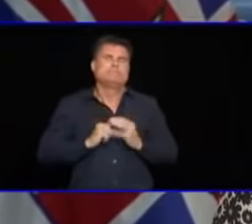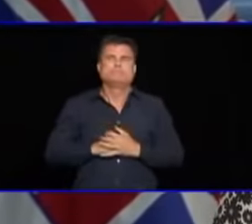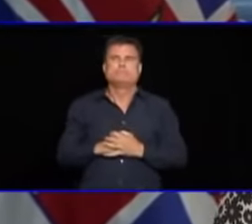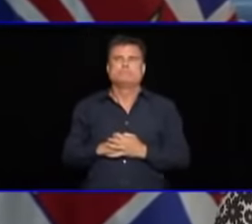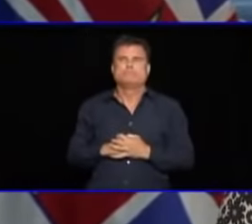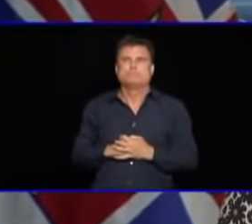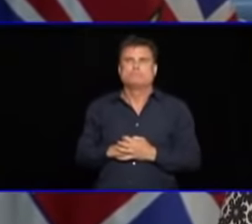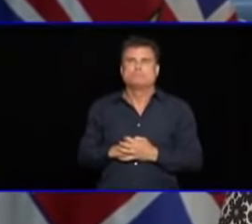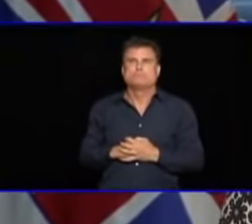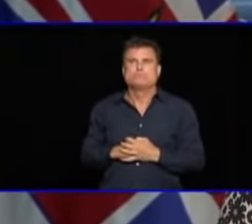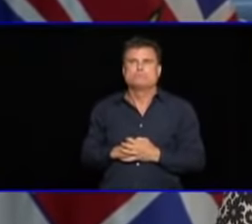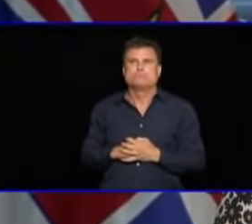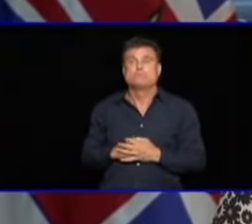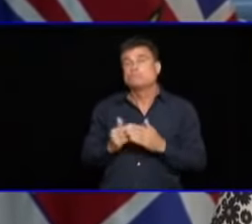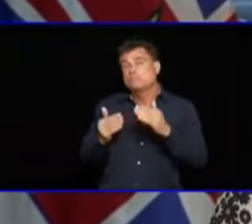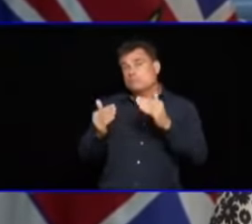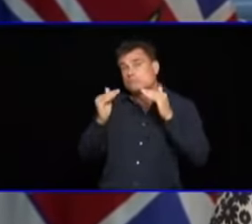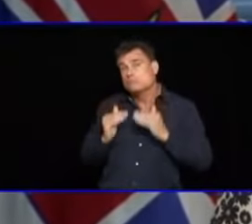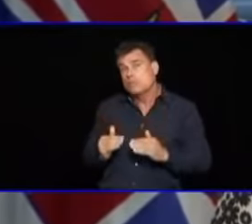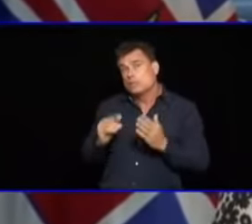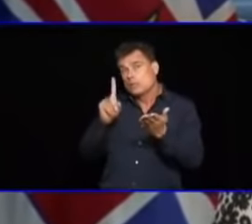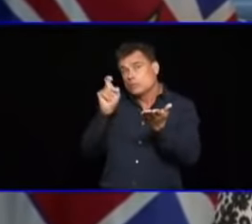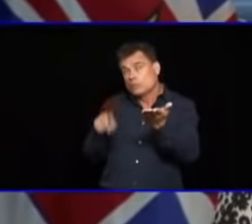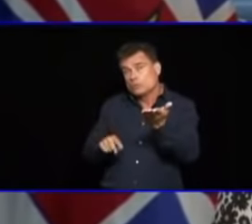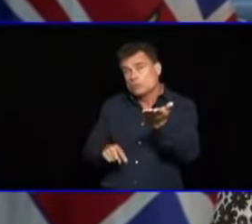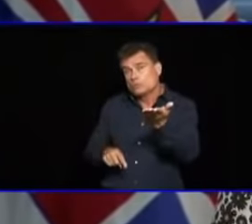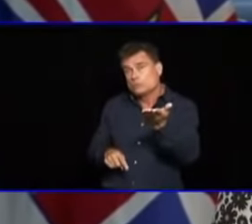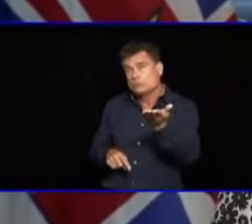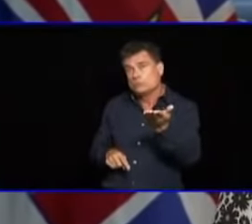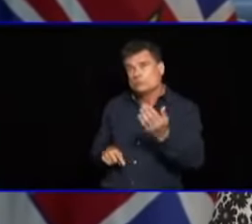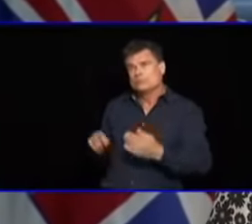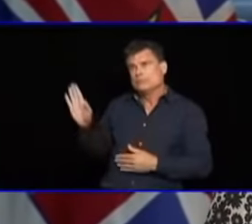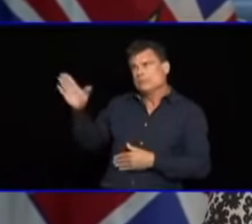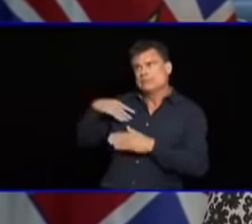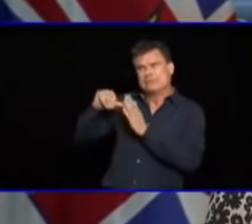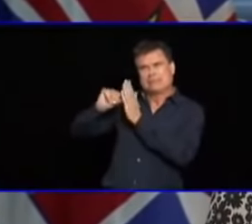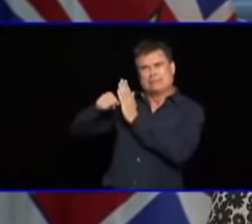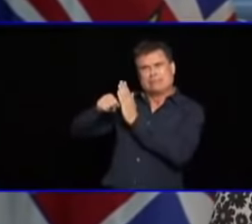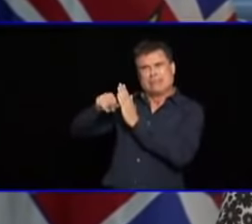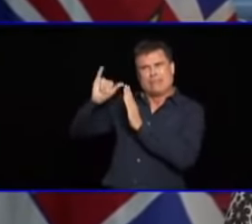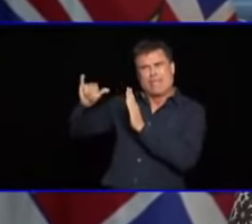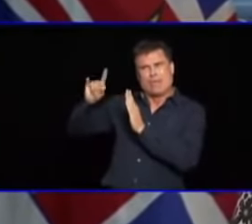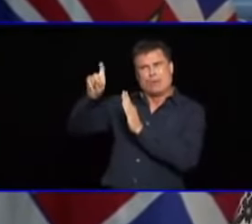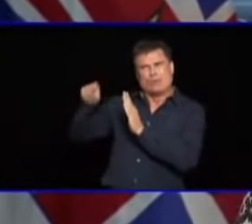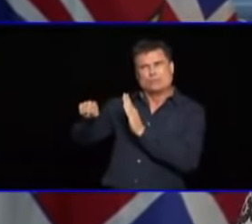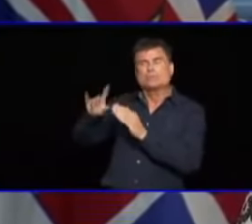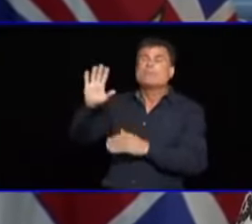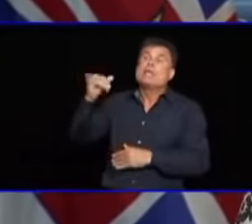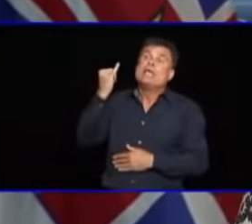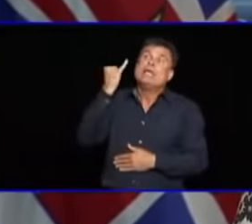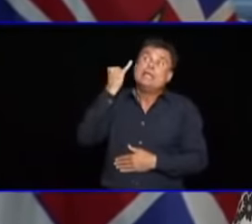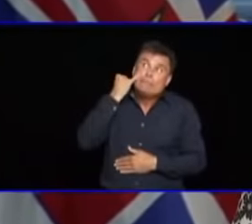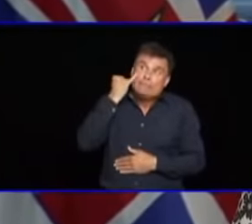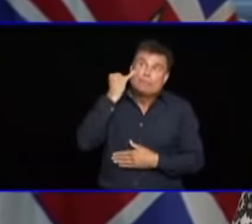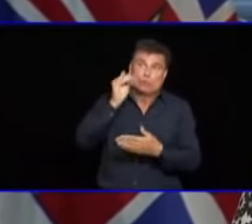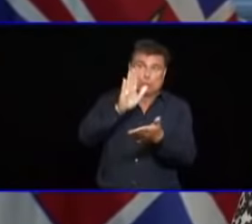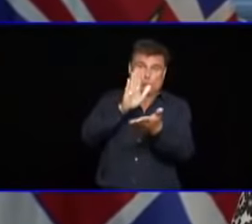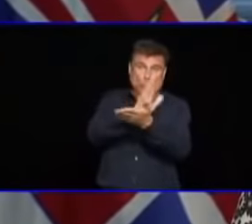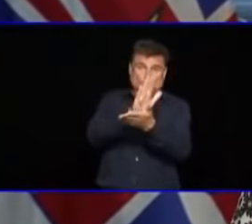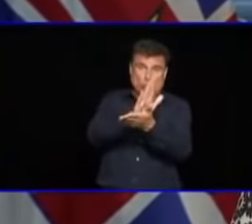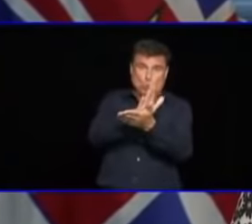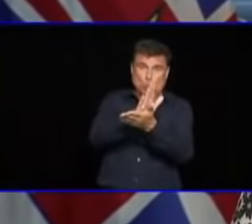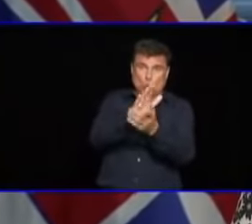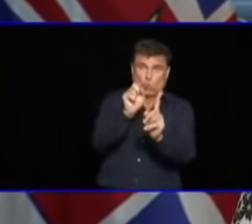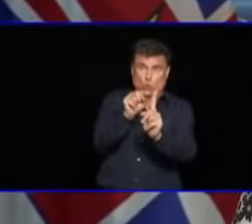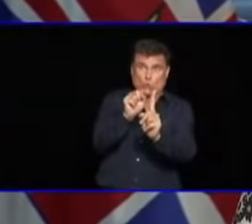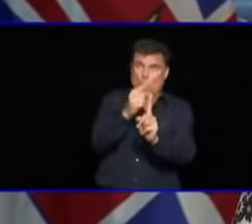Hi, Dr. Henry and Minister Dix. I hate to belabor this, but if a school wants to make masks mandatory, are you saying they are not